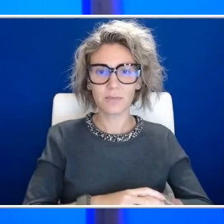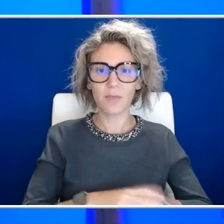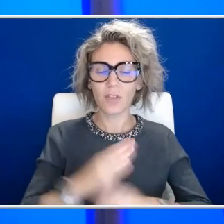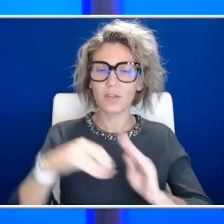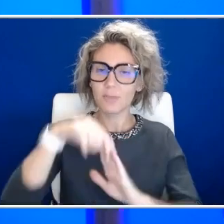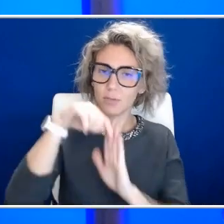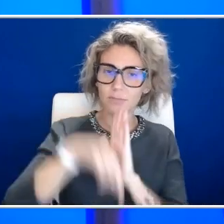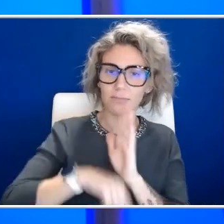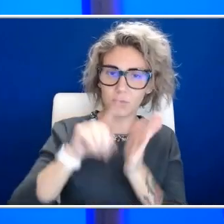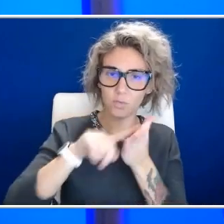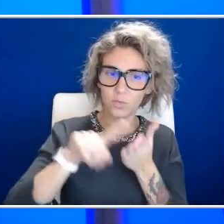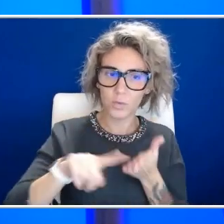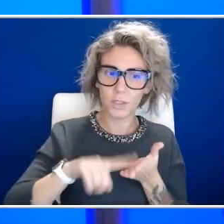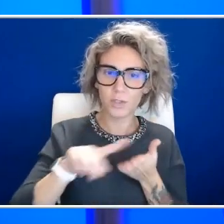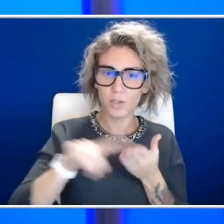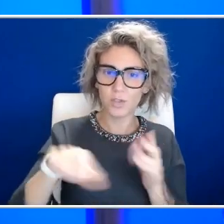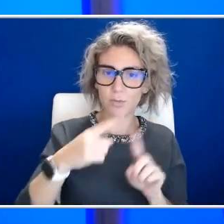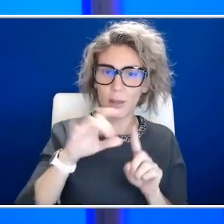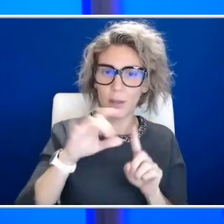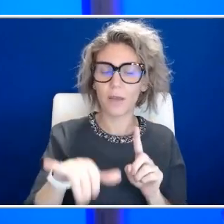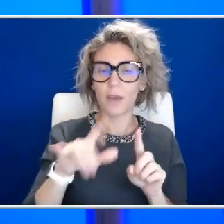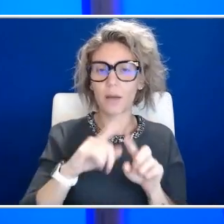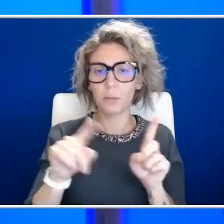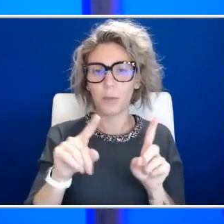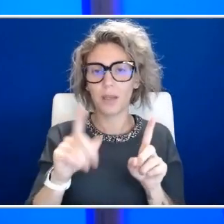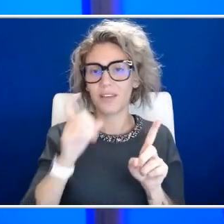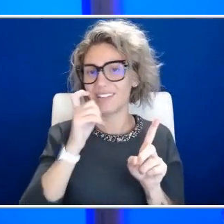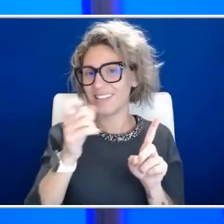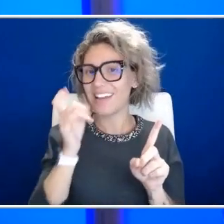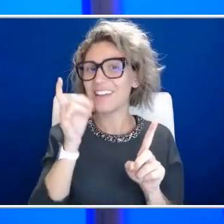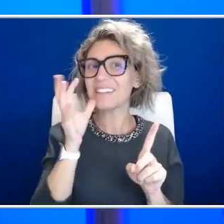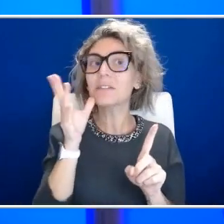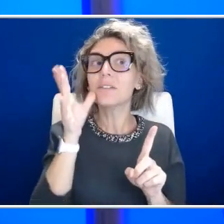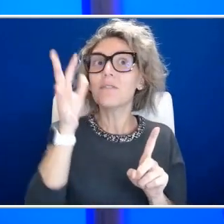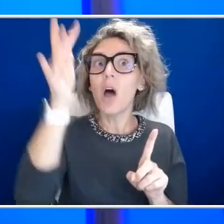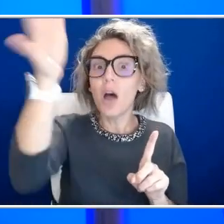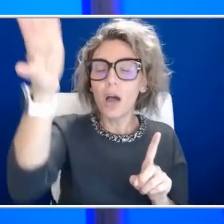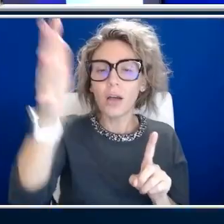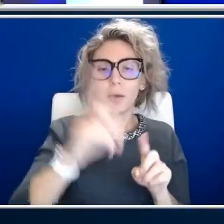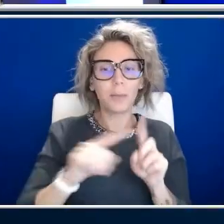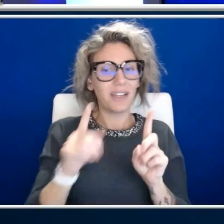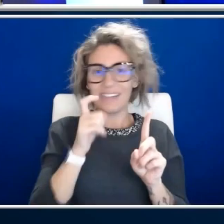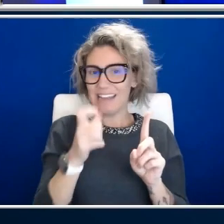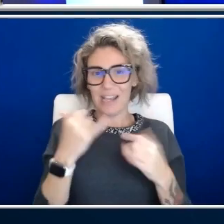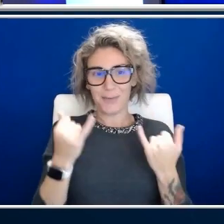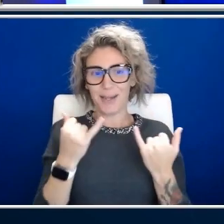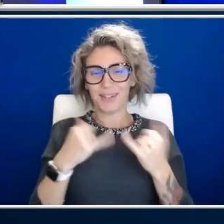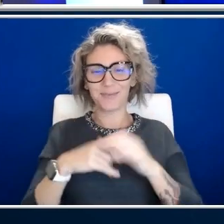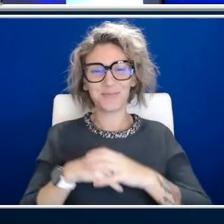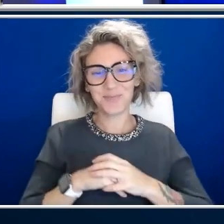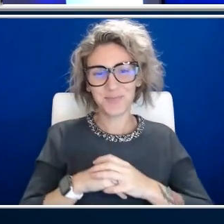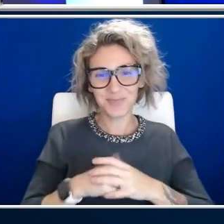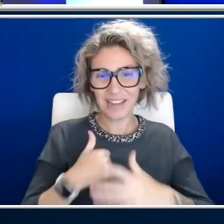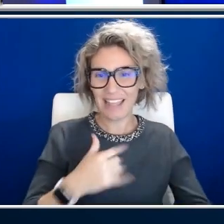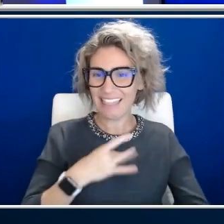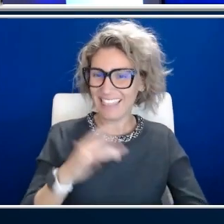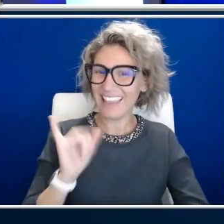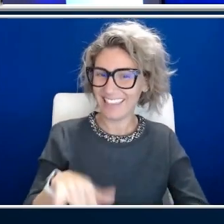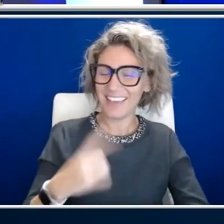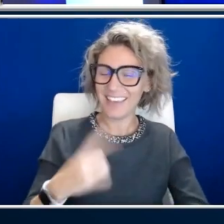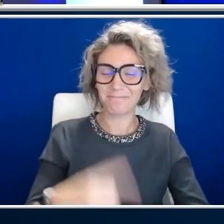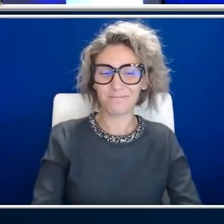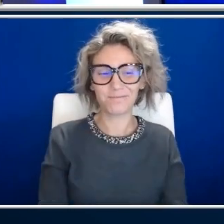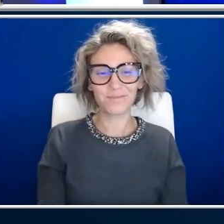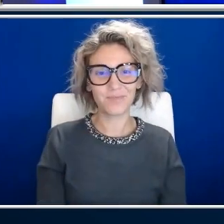happening about that, so I think not so far in the future, but not ready But yet. not ready for prime time. I like that.